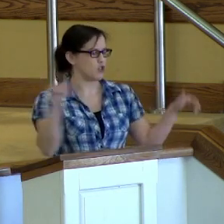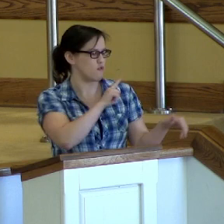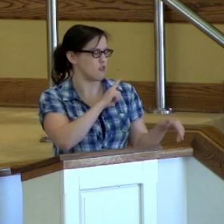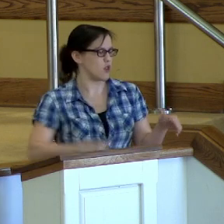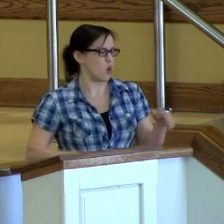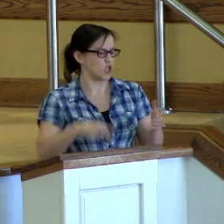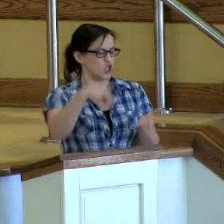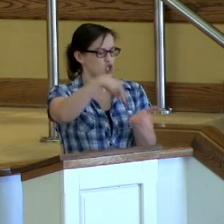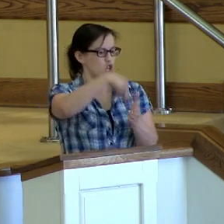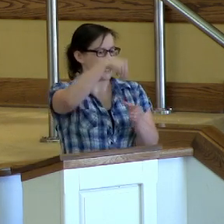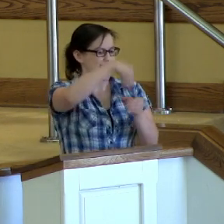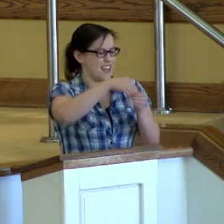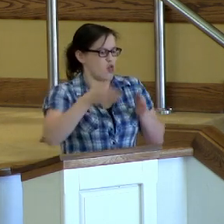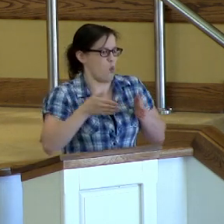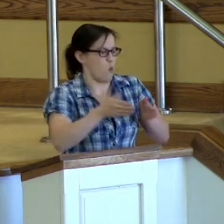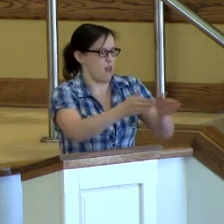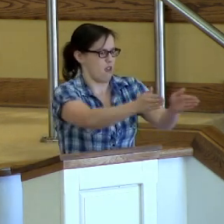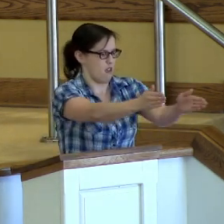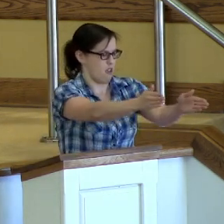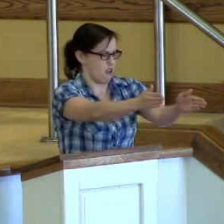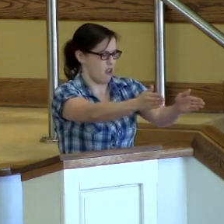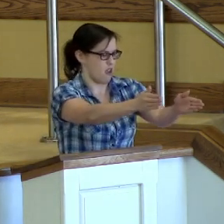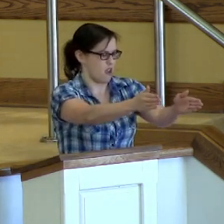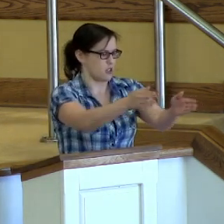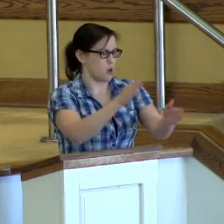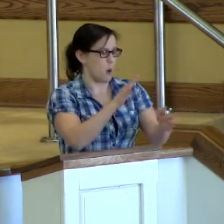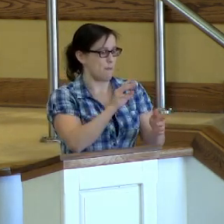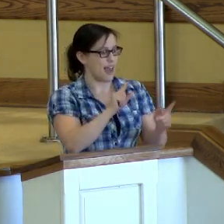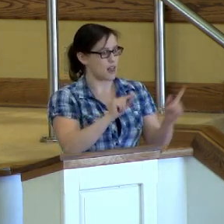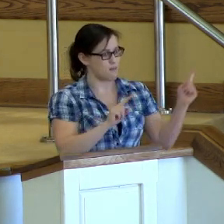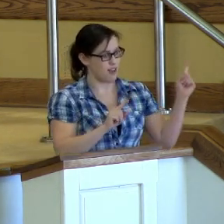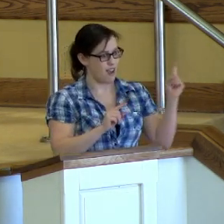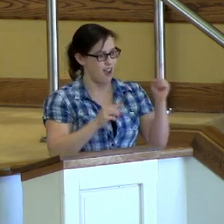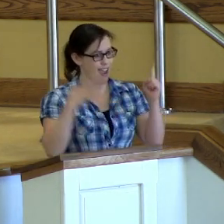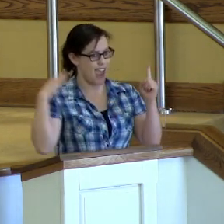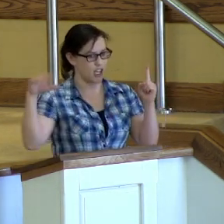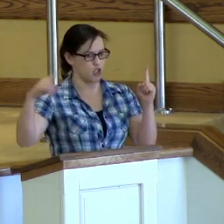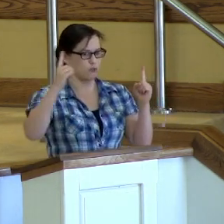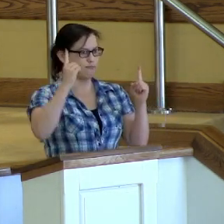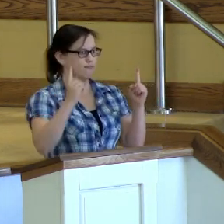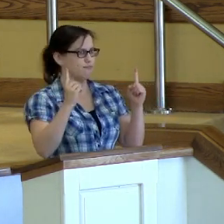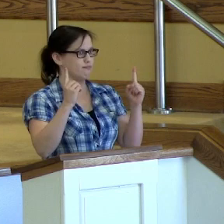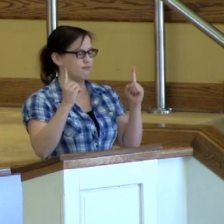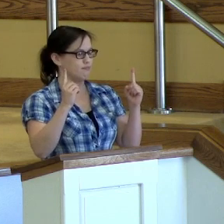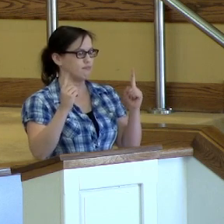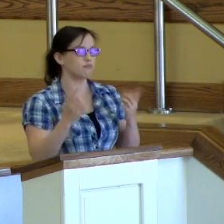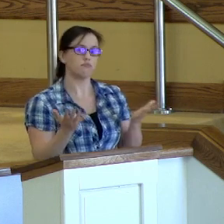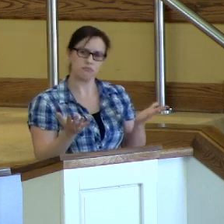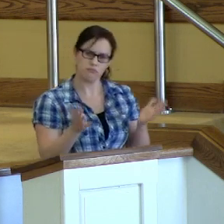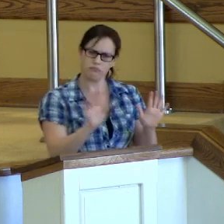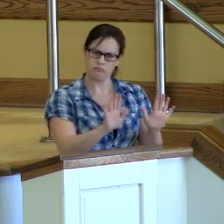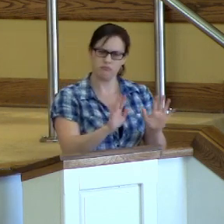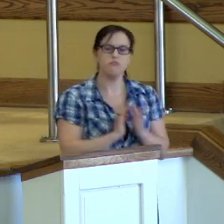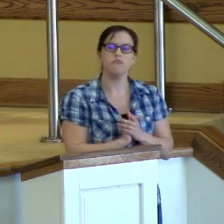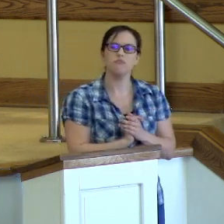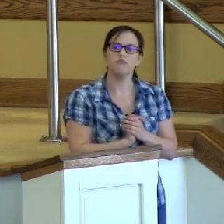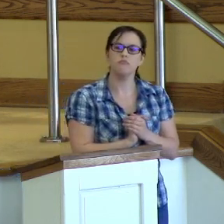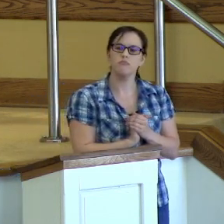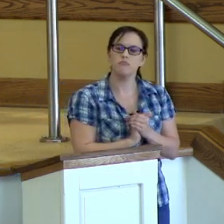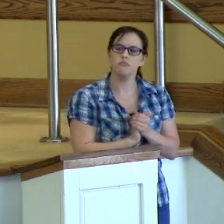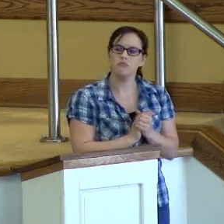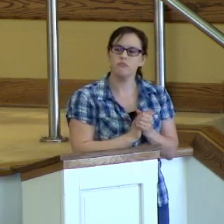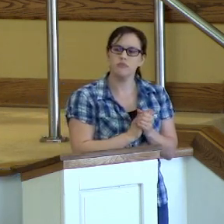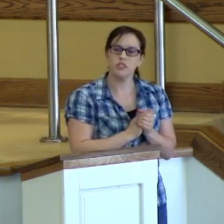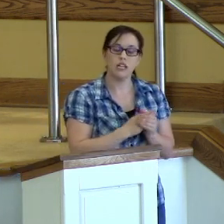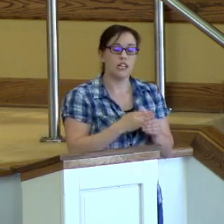the Lord stood in the way. There's a block. But, continue on. He put it for an adversary against